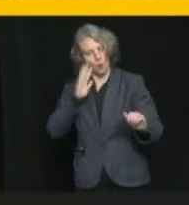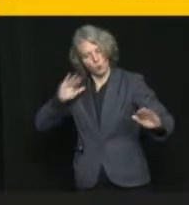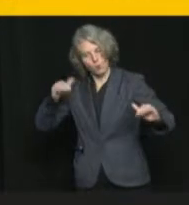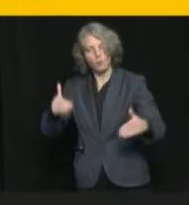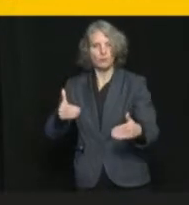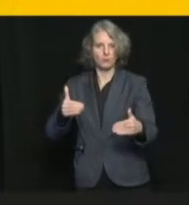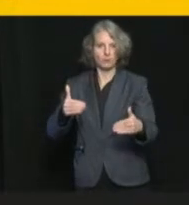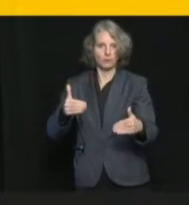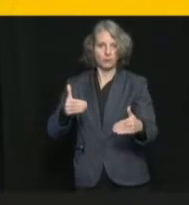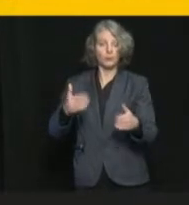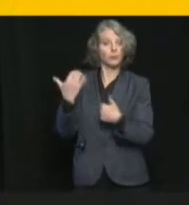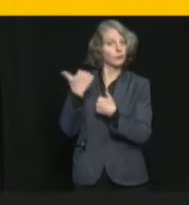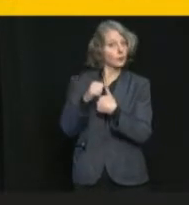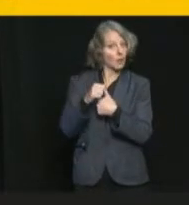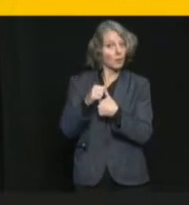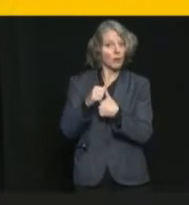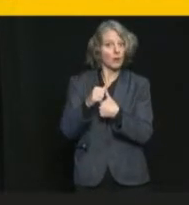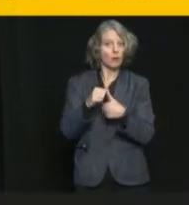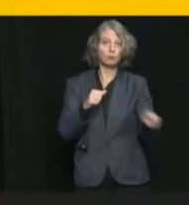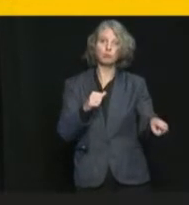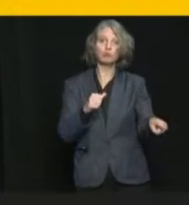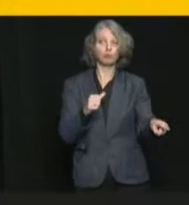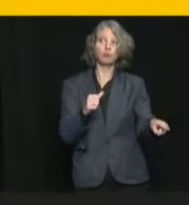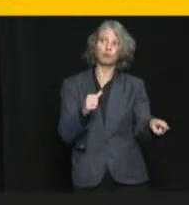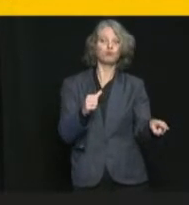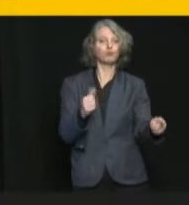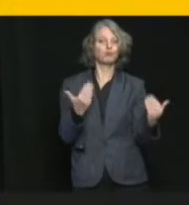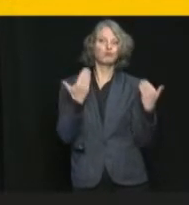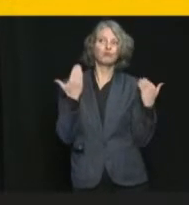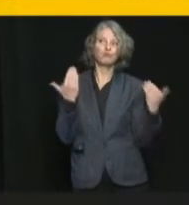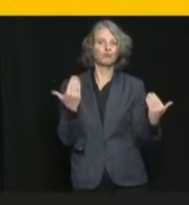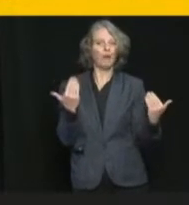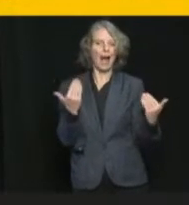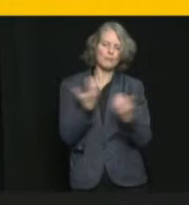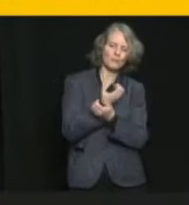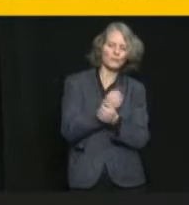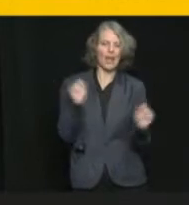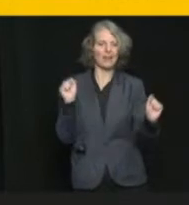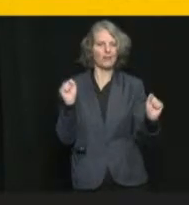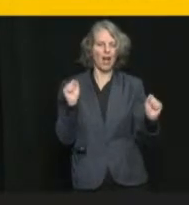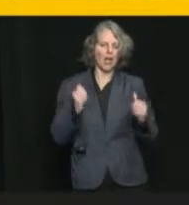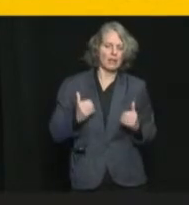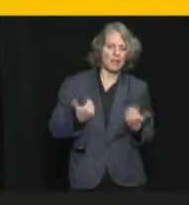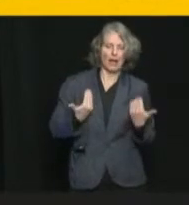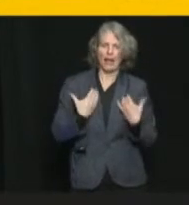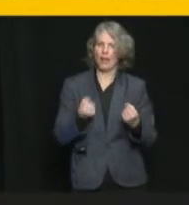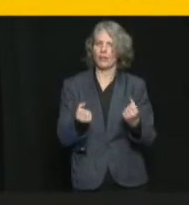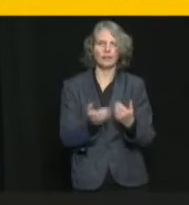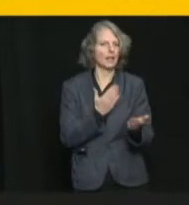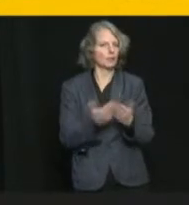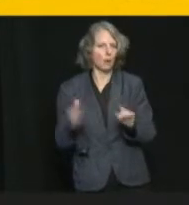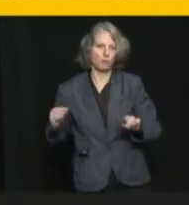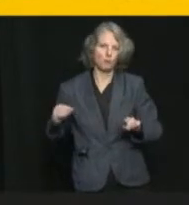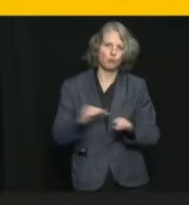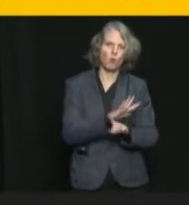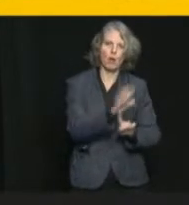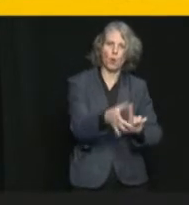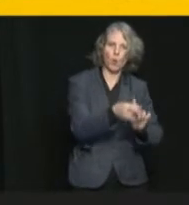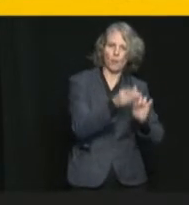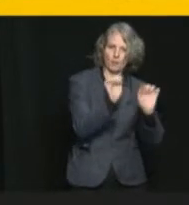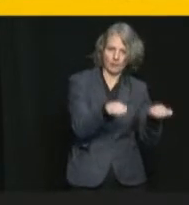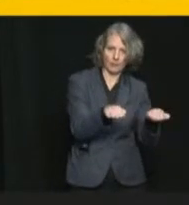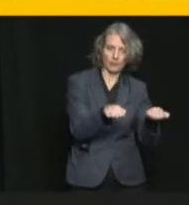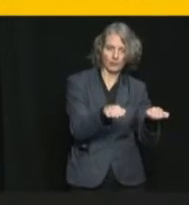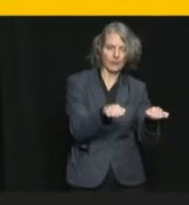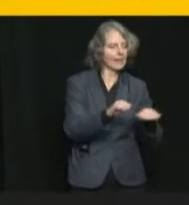remember, no one is invincible. Even if you're young and healthy, this virus can be dangerous. That's